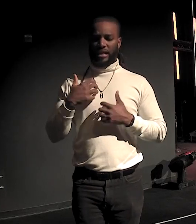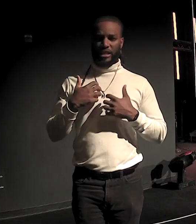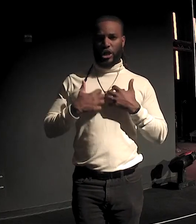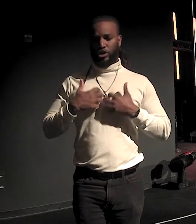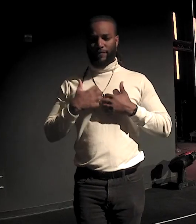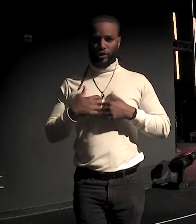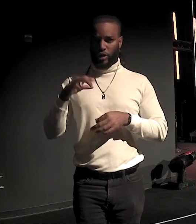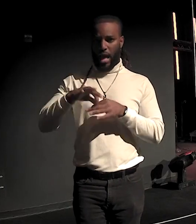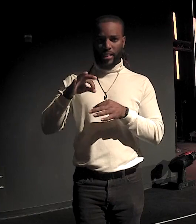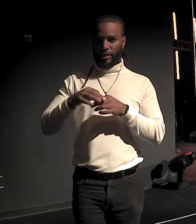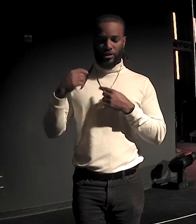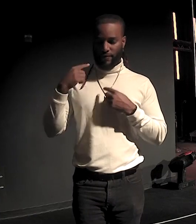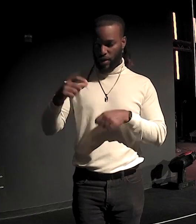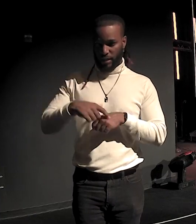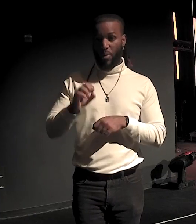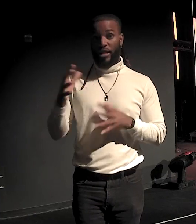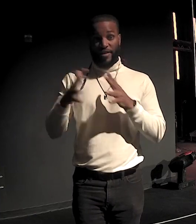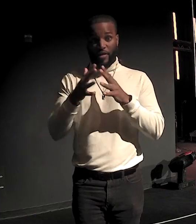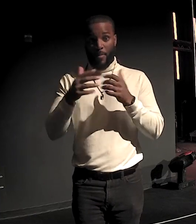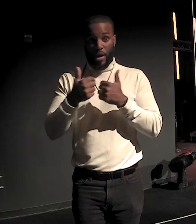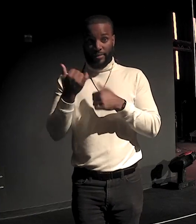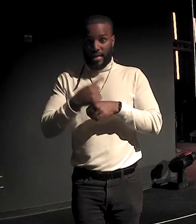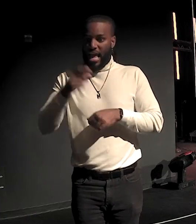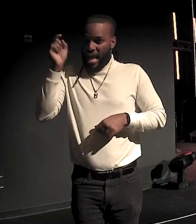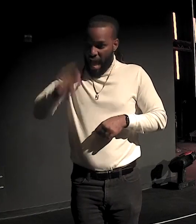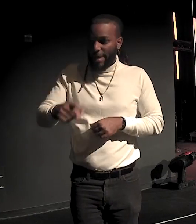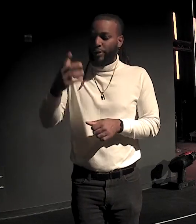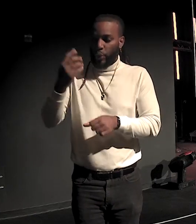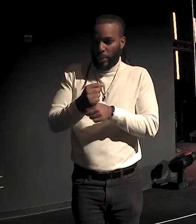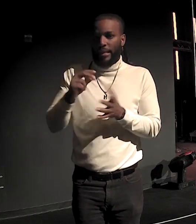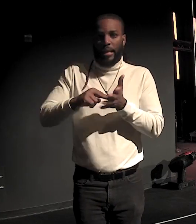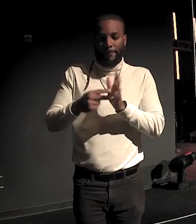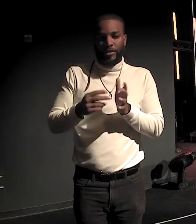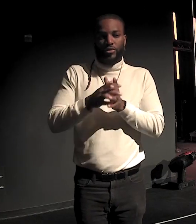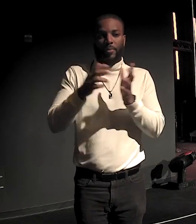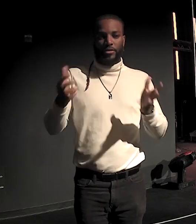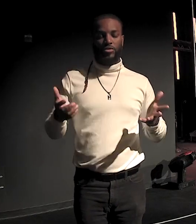this is this football game today. They have to win. It means so much. Well,